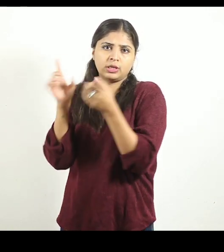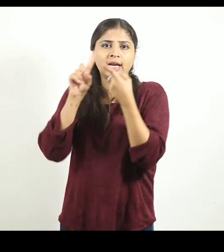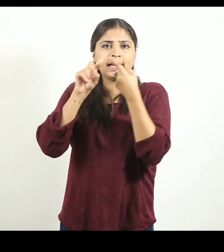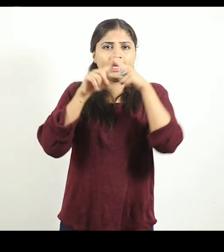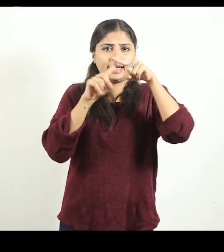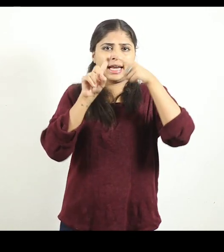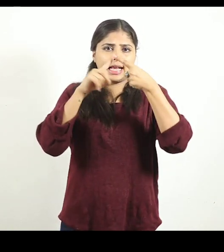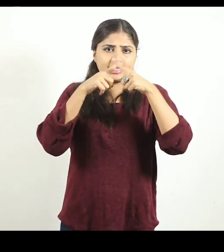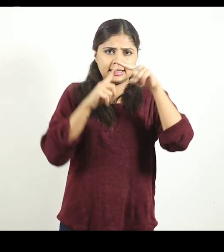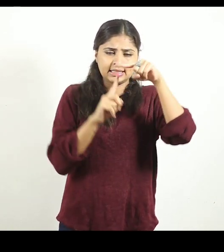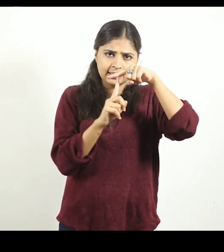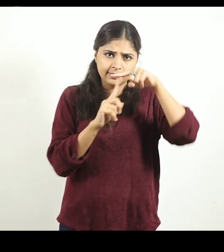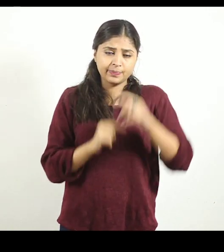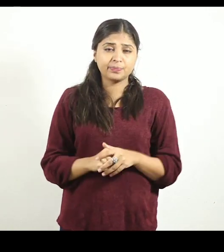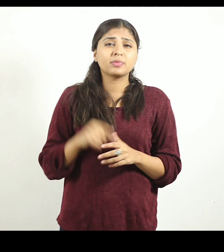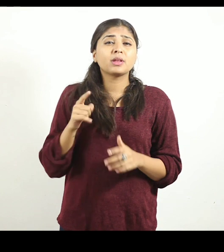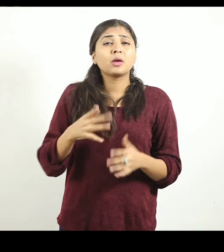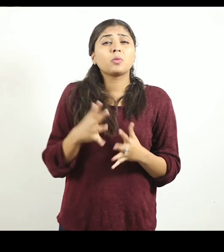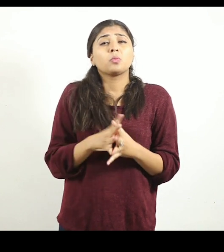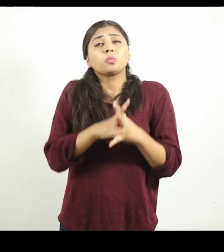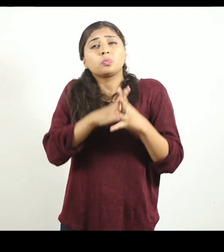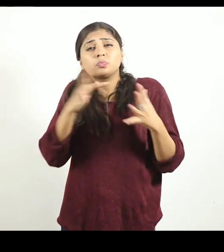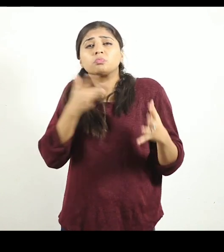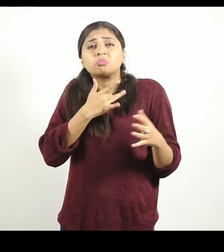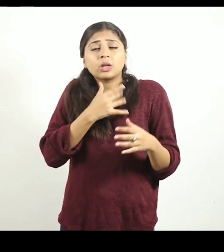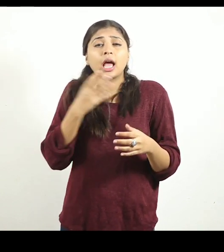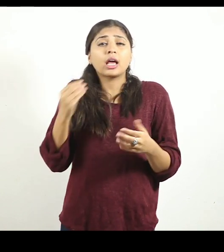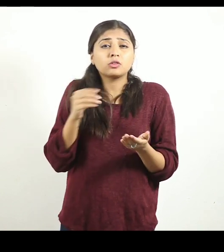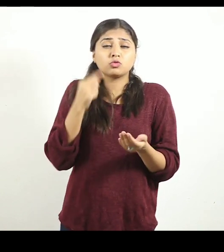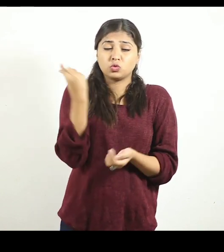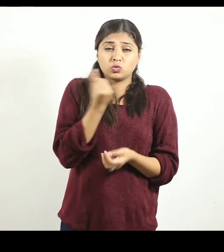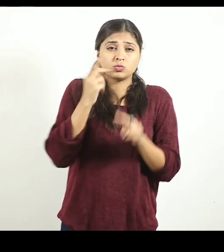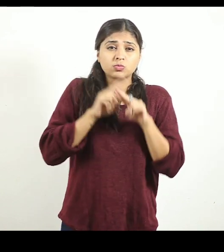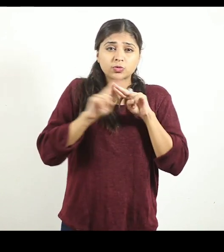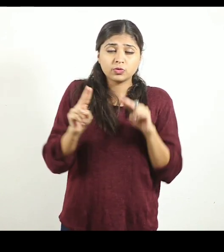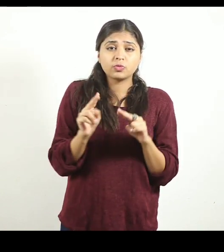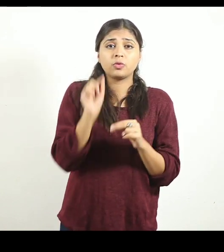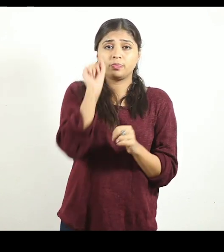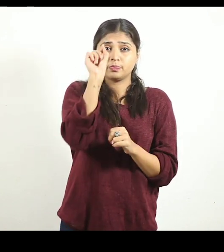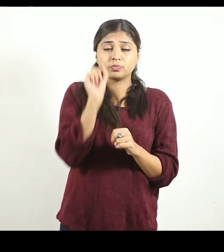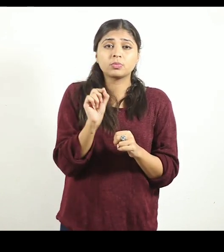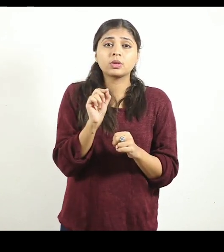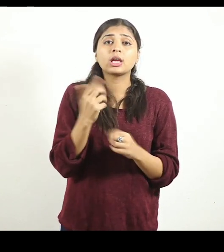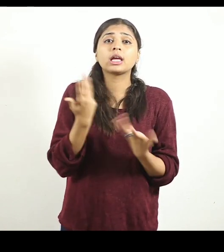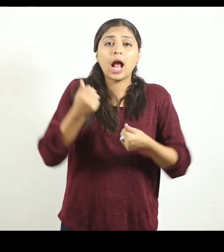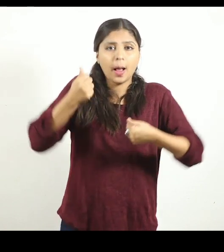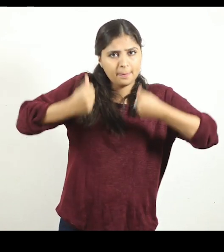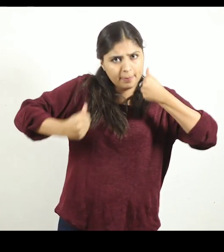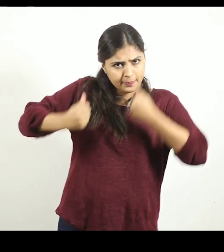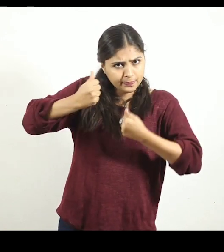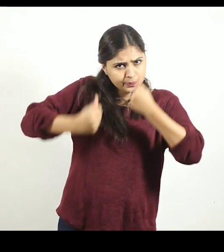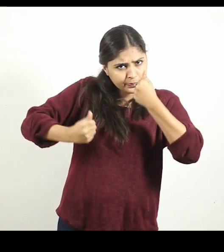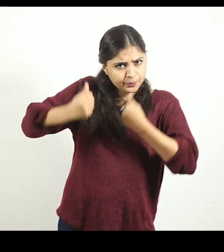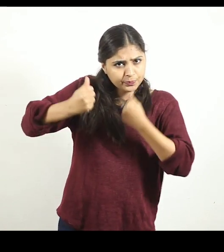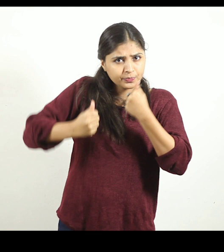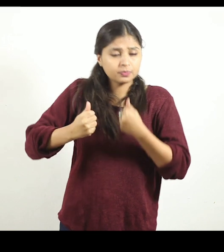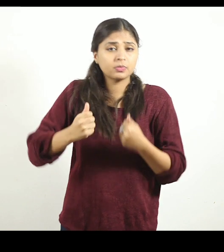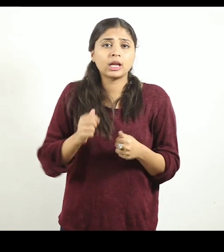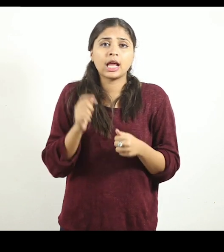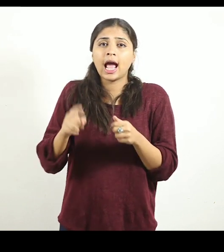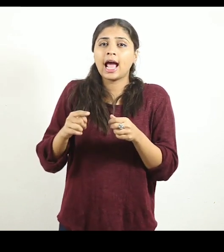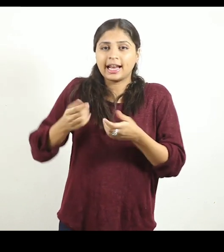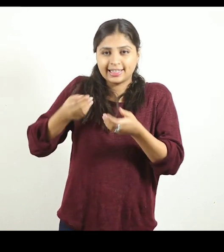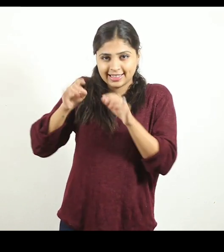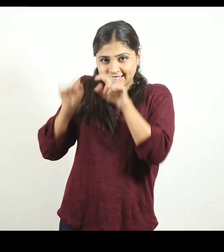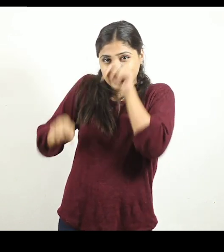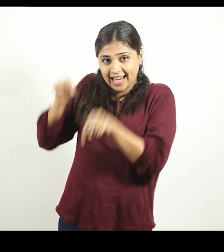Word. Inserting and deleting text. The most common and useful feature of the word processing program is the